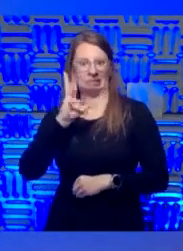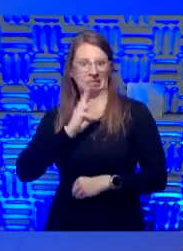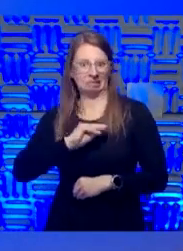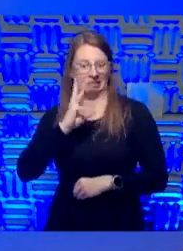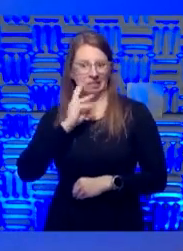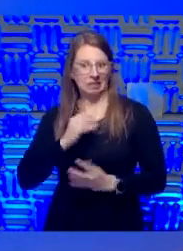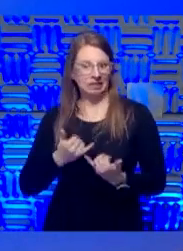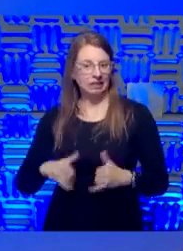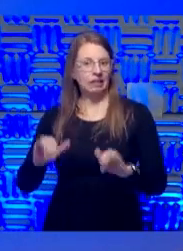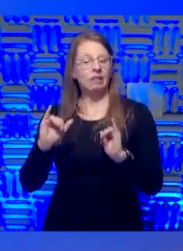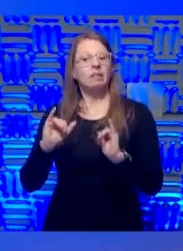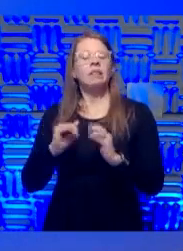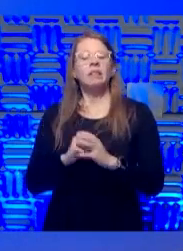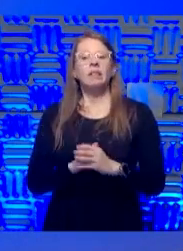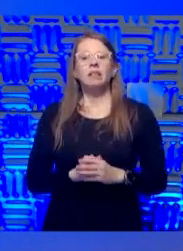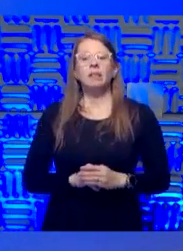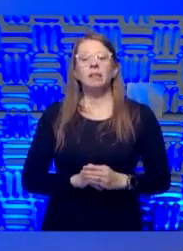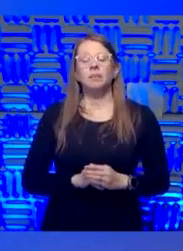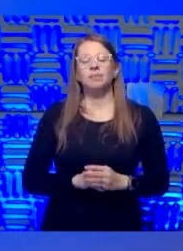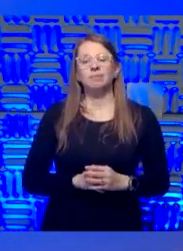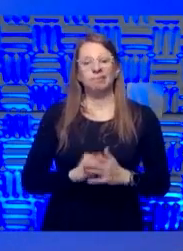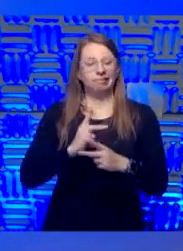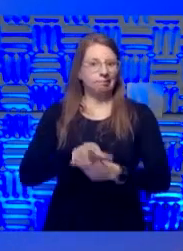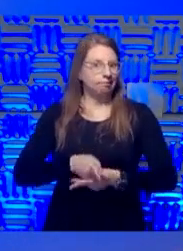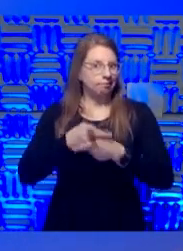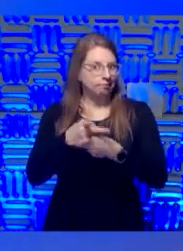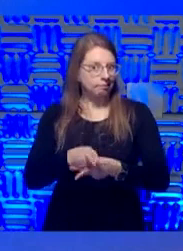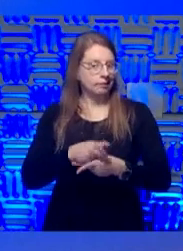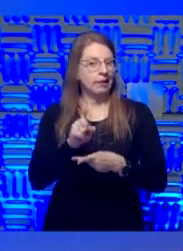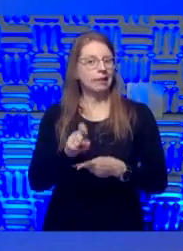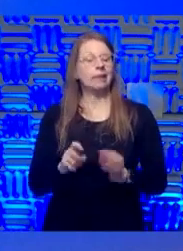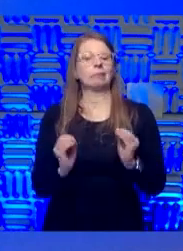you can still need to take the precautions that we're talking